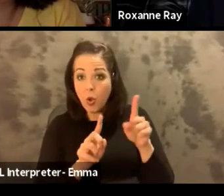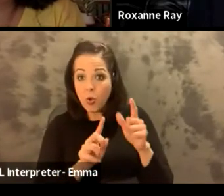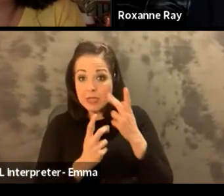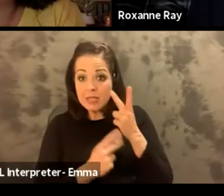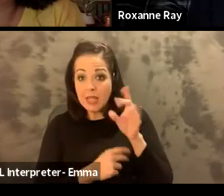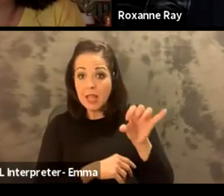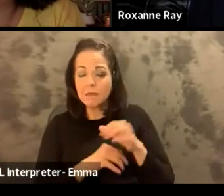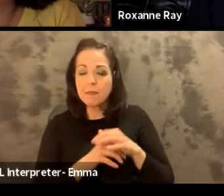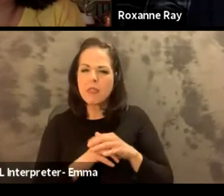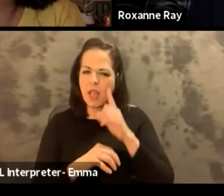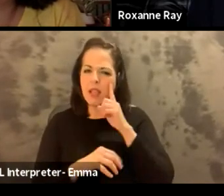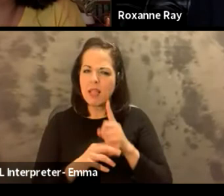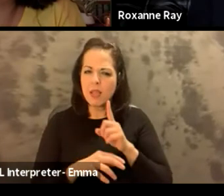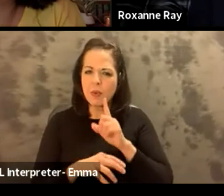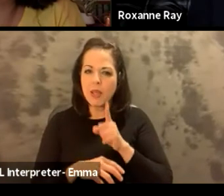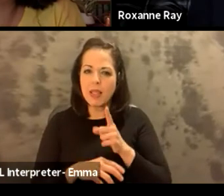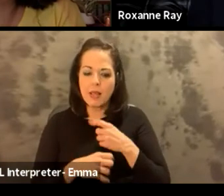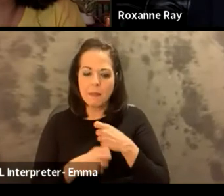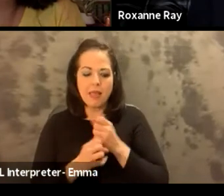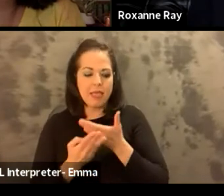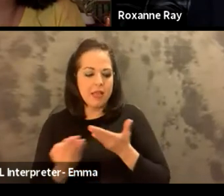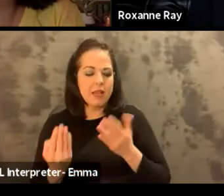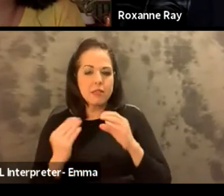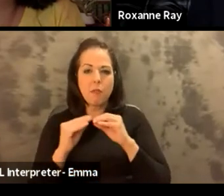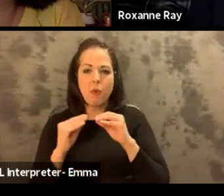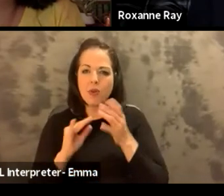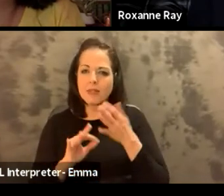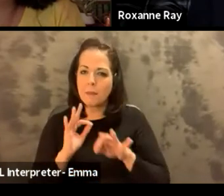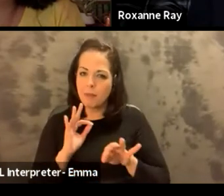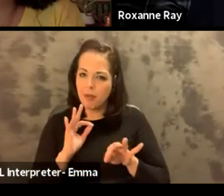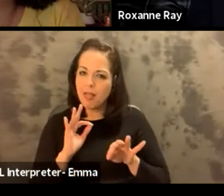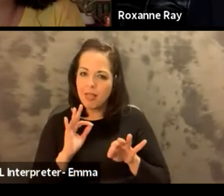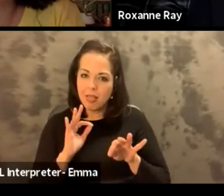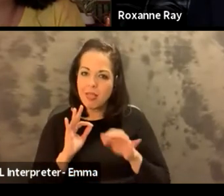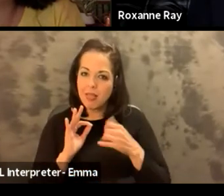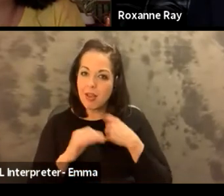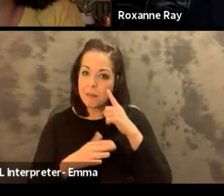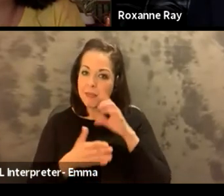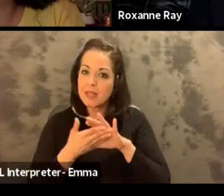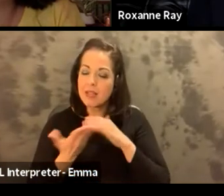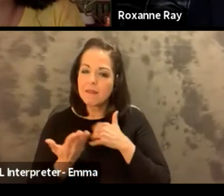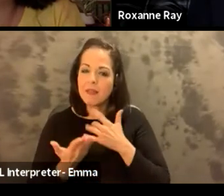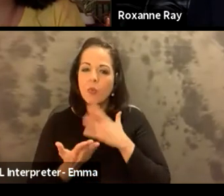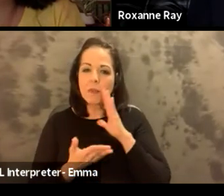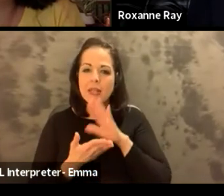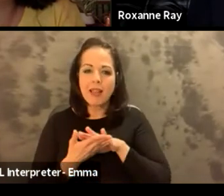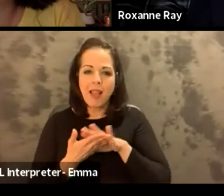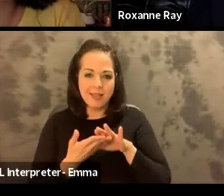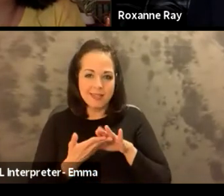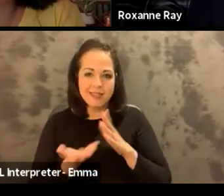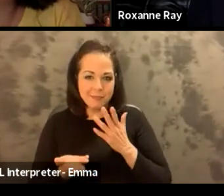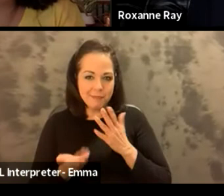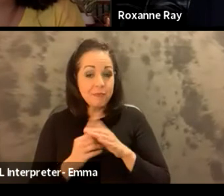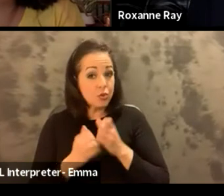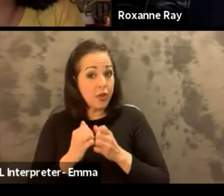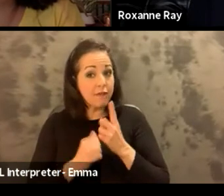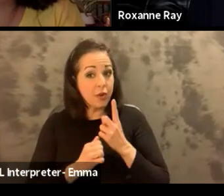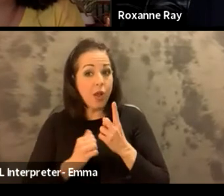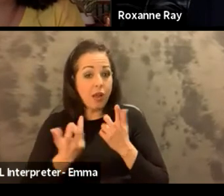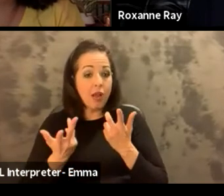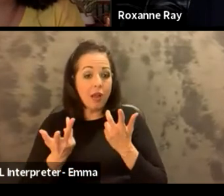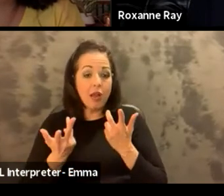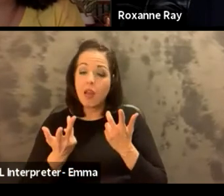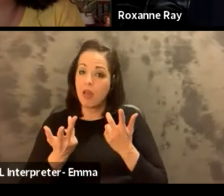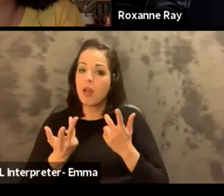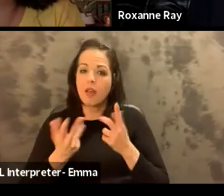just making things a lot more simpler, I think, would just be really nice, just so everyone of